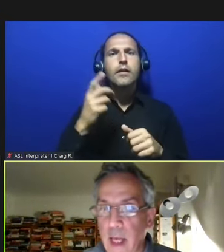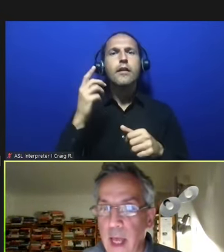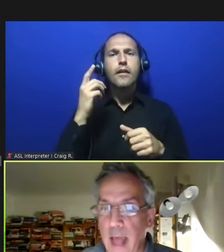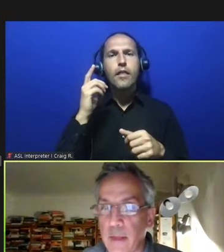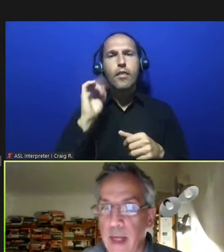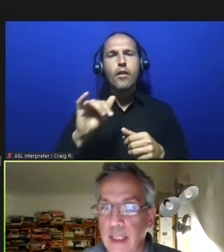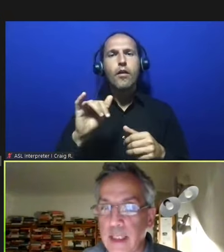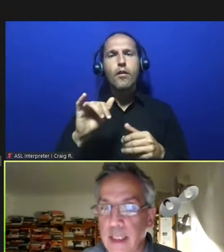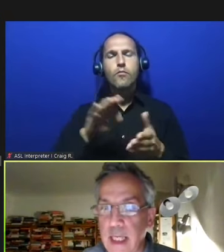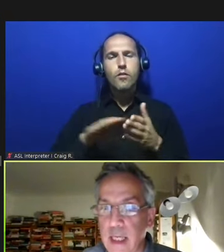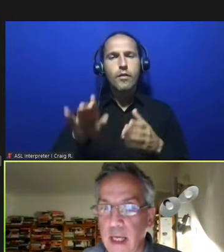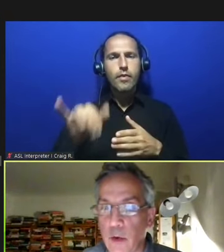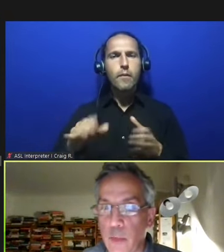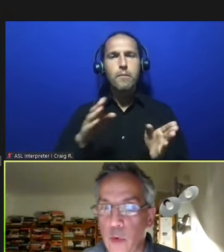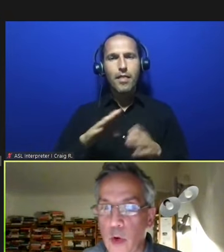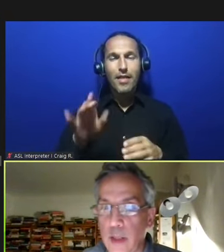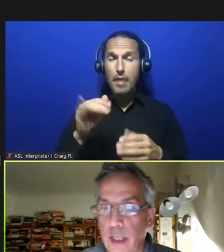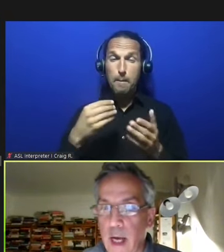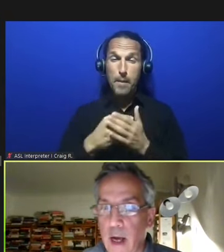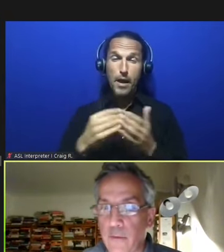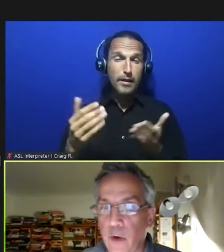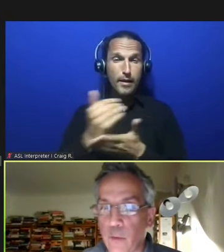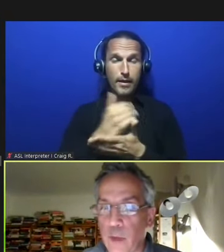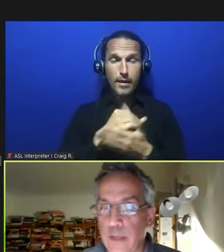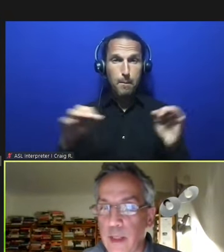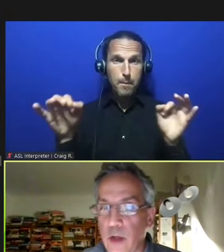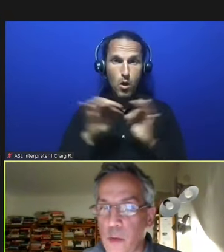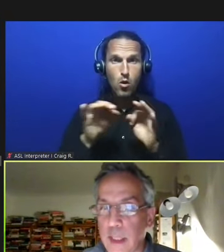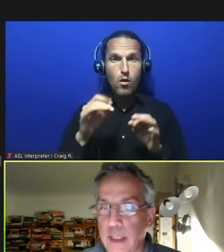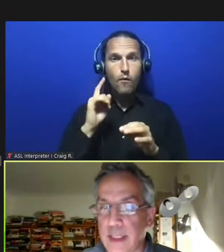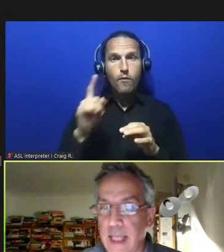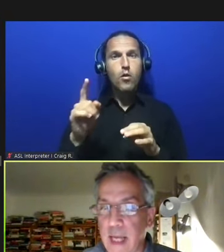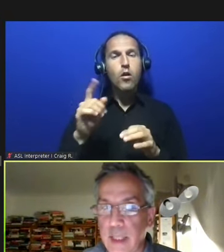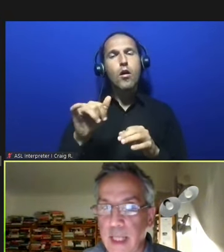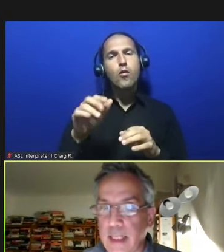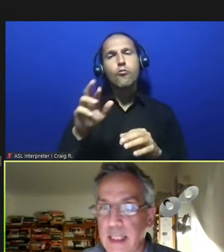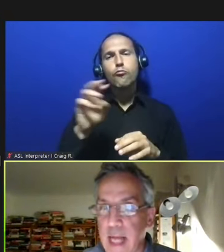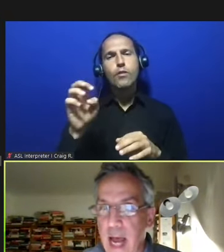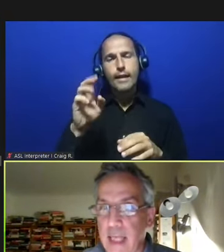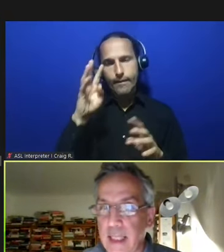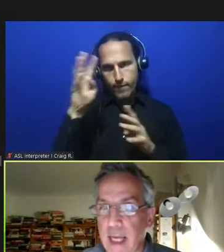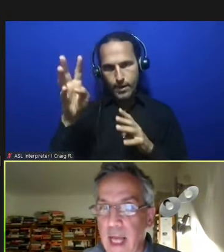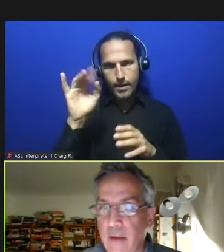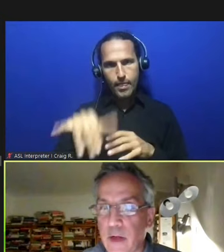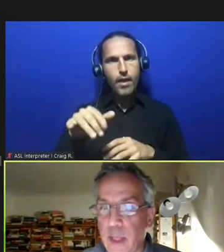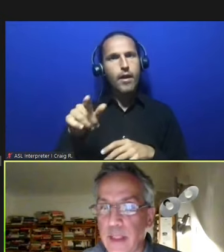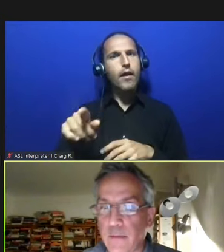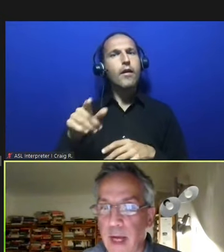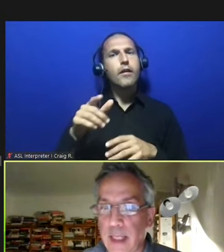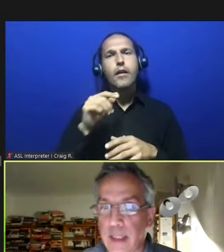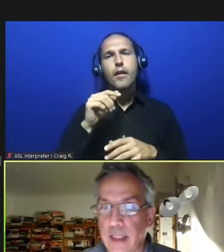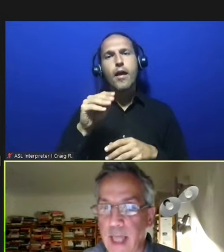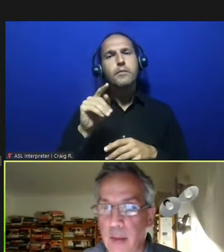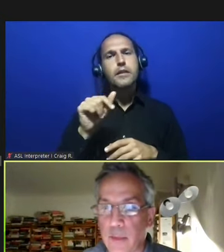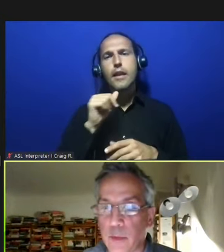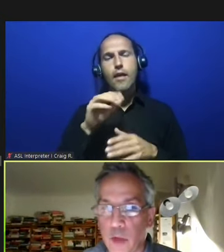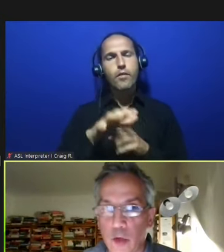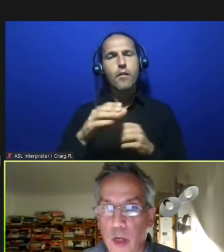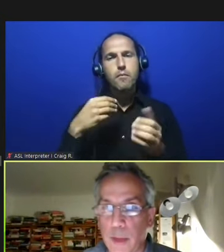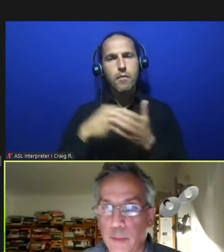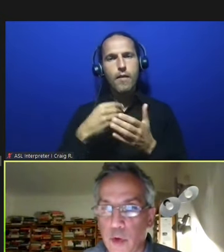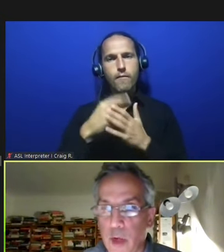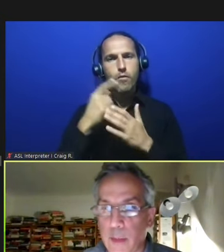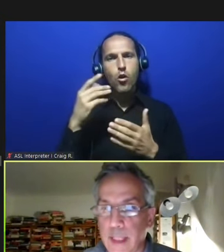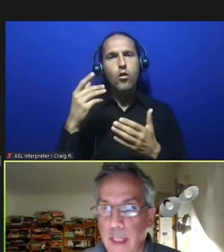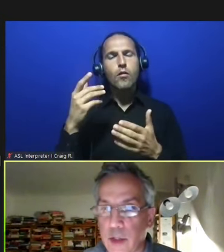plan. And the money is key. A report from Reinvent Albany says the MTA does not yet have enough money to finance its capital